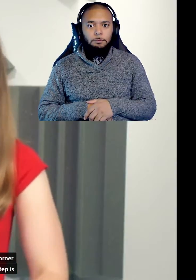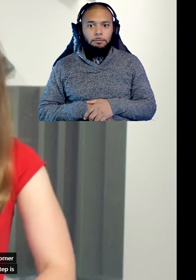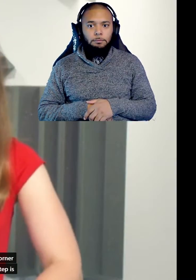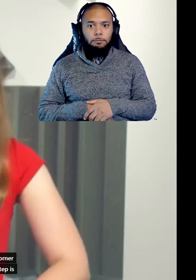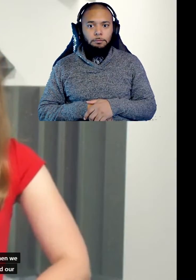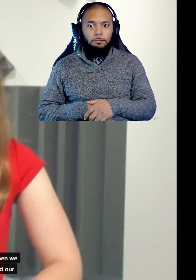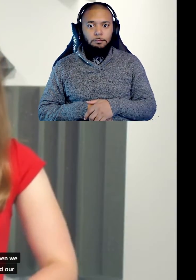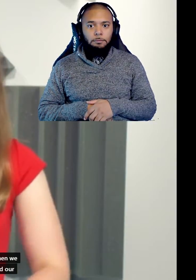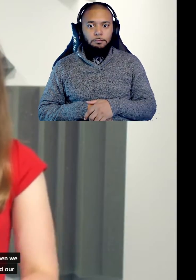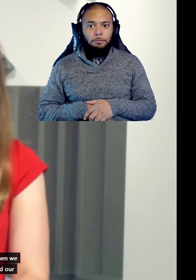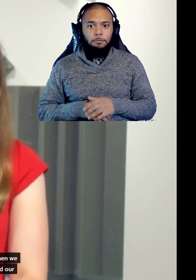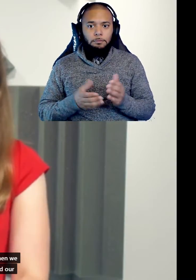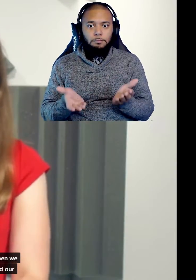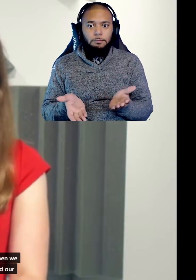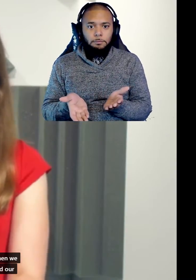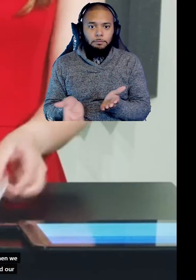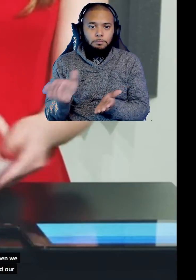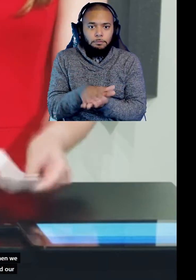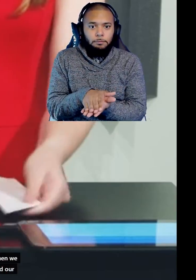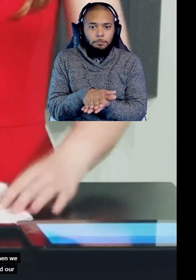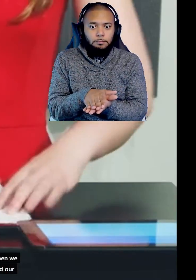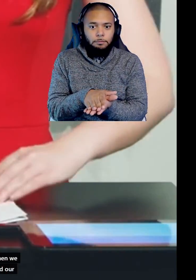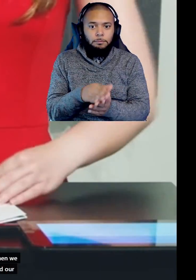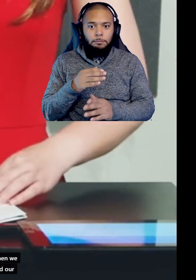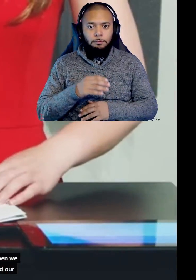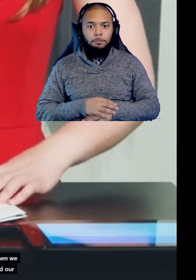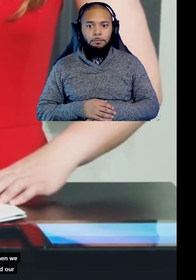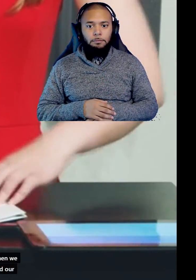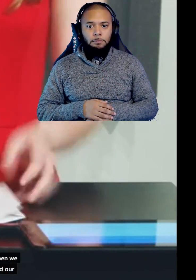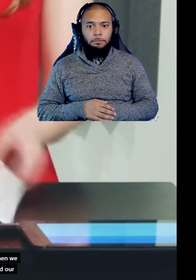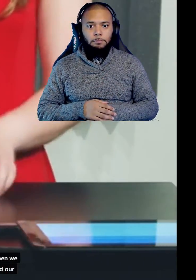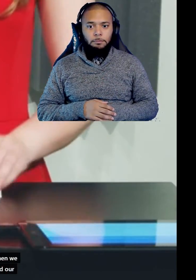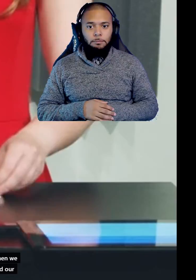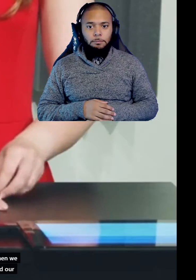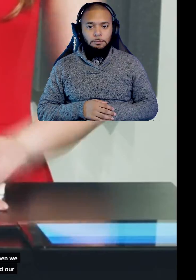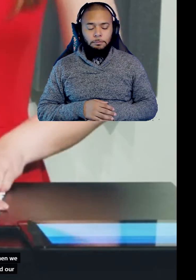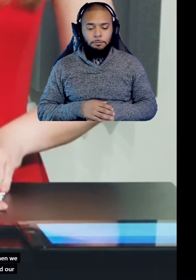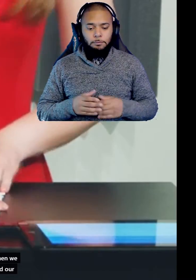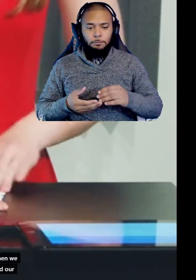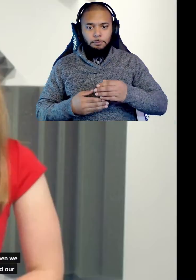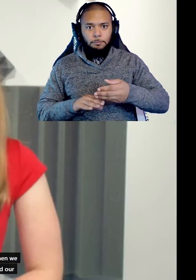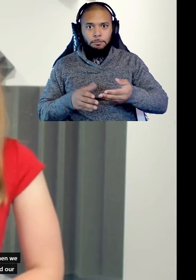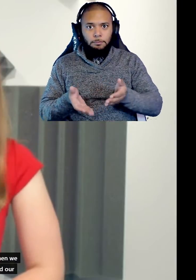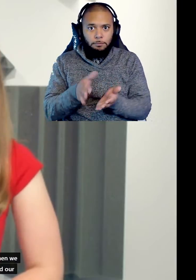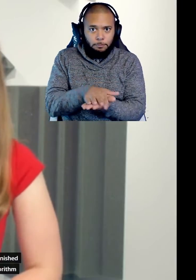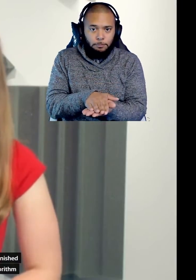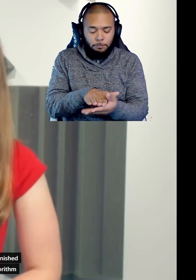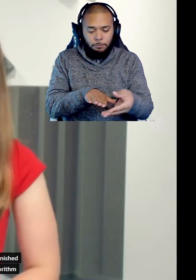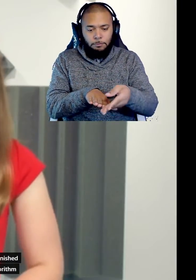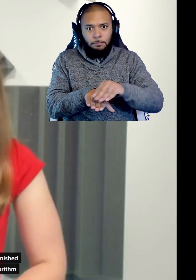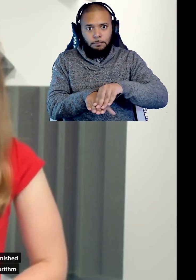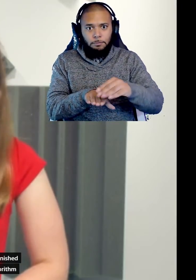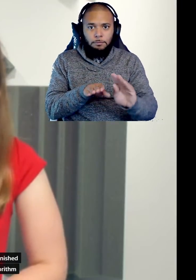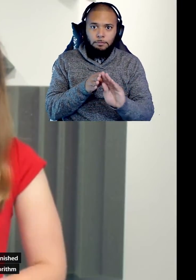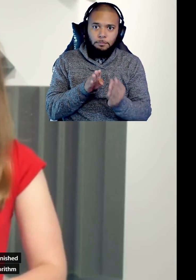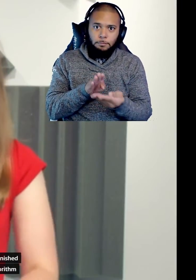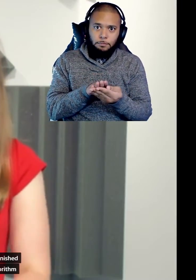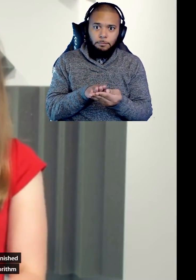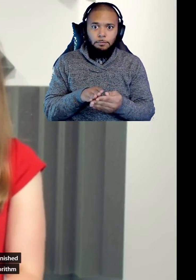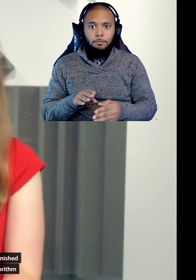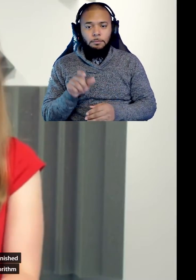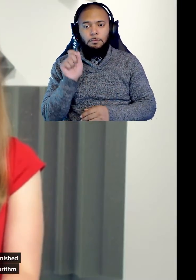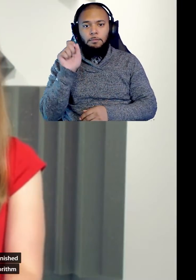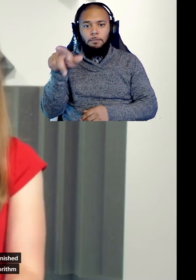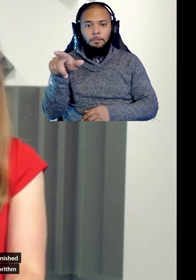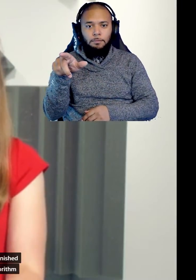Our fourth step is to fold the paper in half again. Then we need to pull our sides down. And our sixth command was